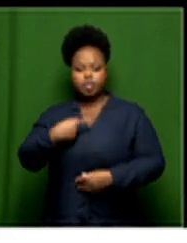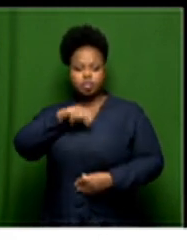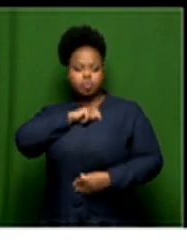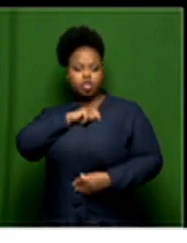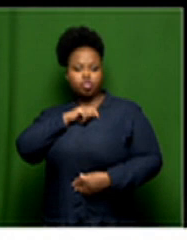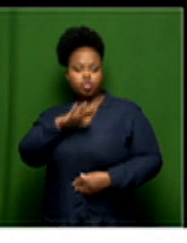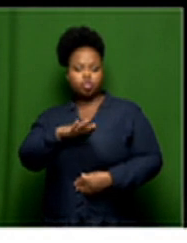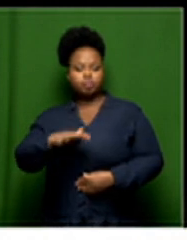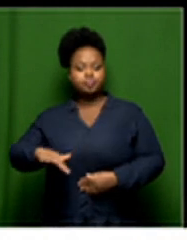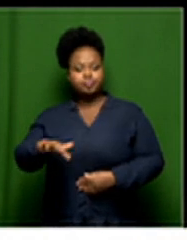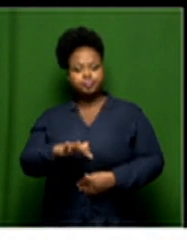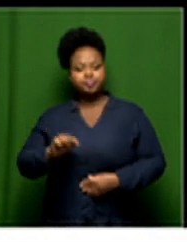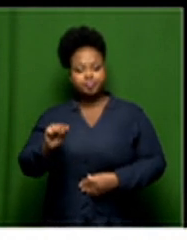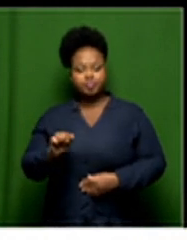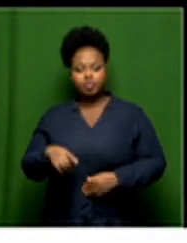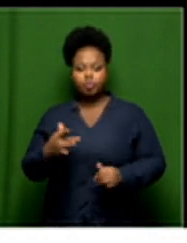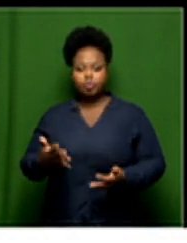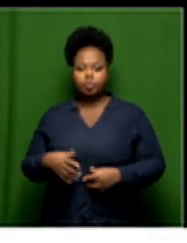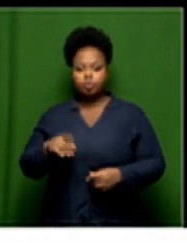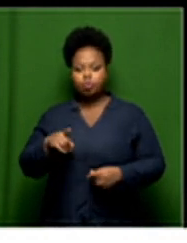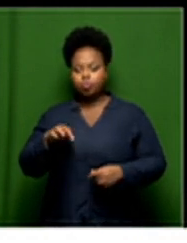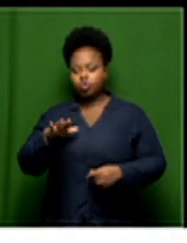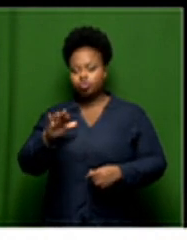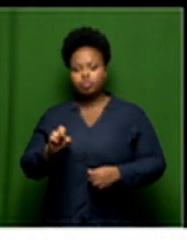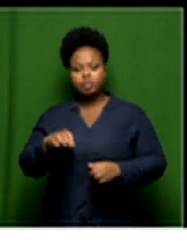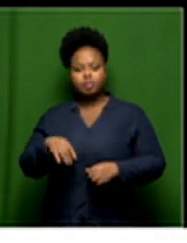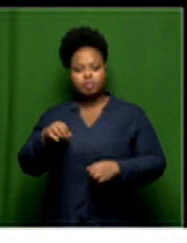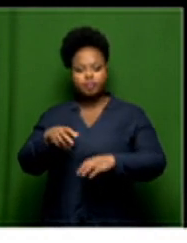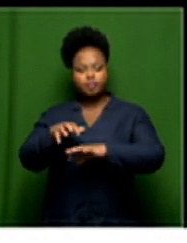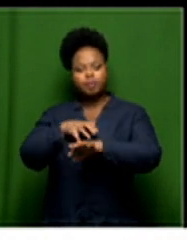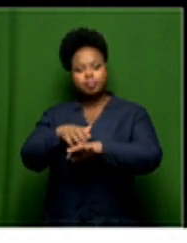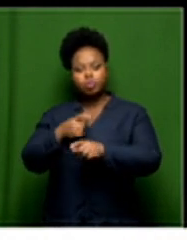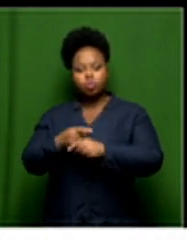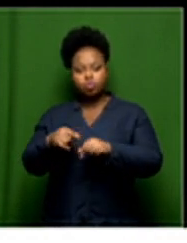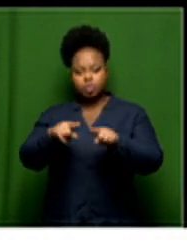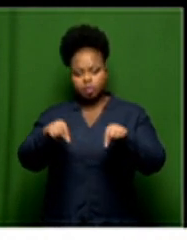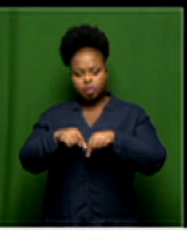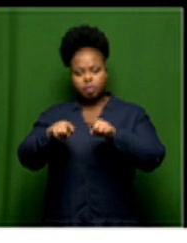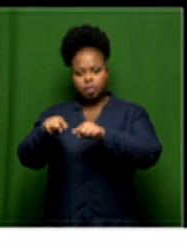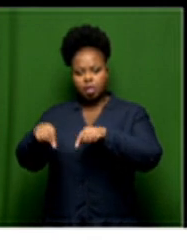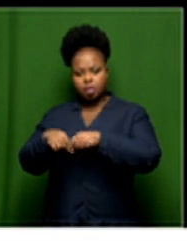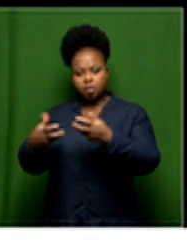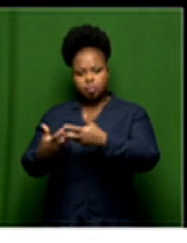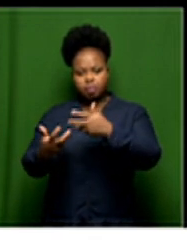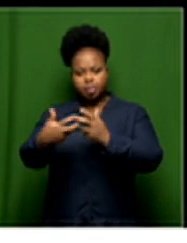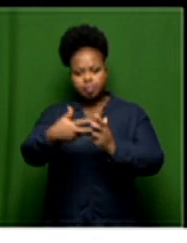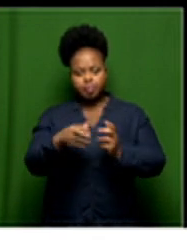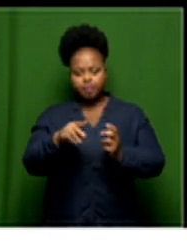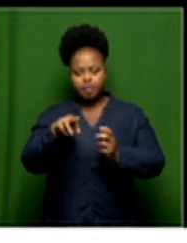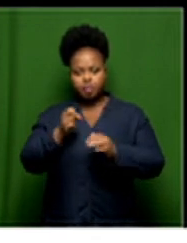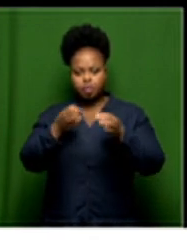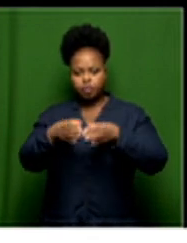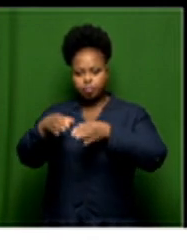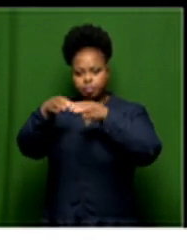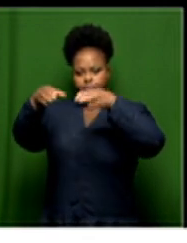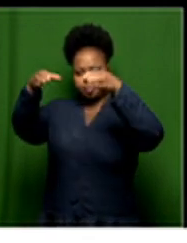affair, we went to Lieberman Potteries, found all these beautiful old Spanish tiles and Spanish vessels, and we built